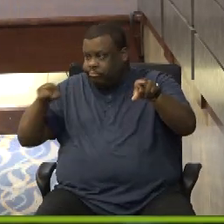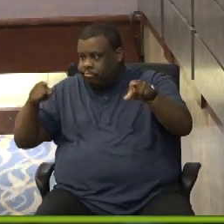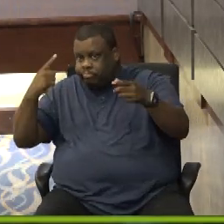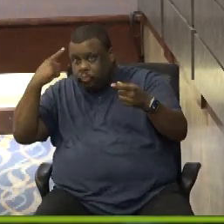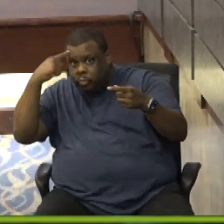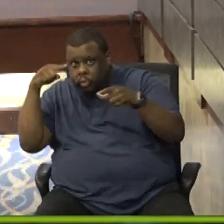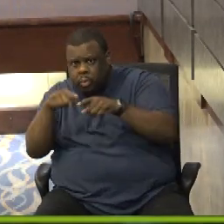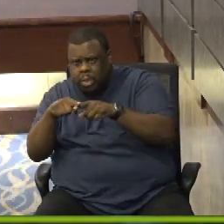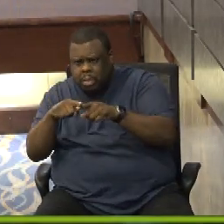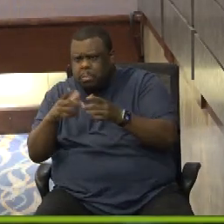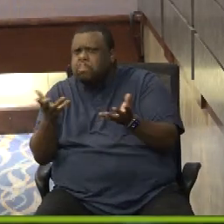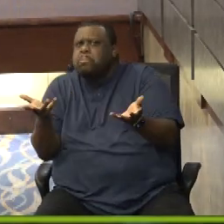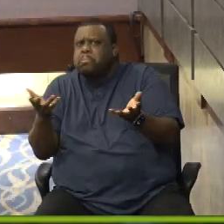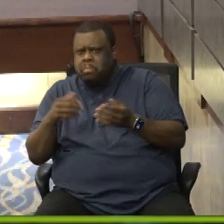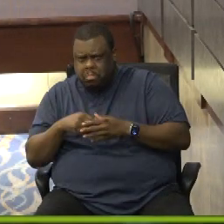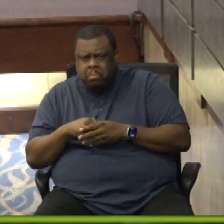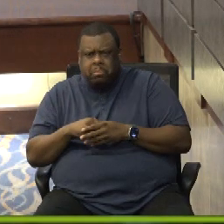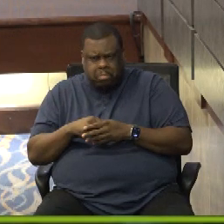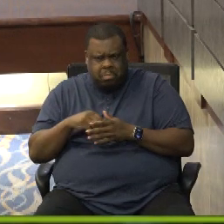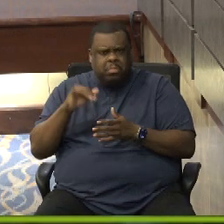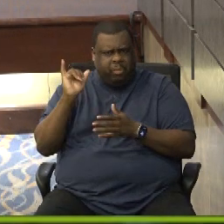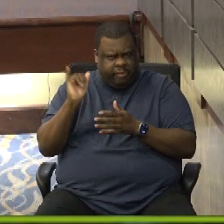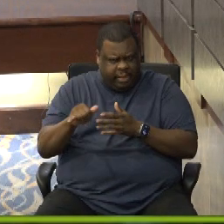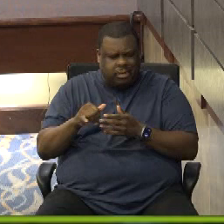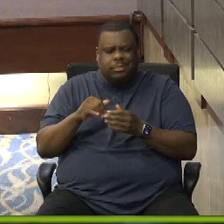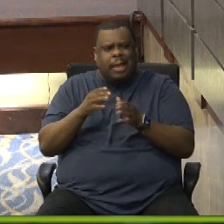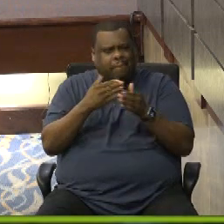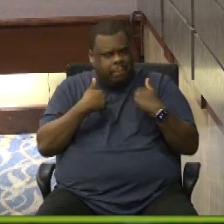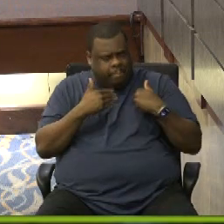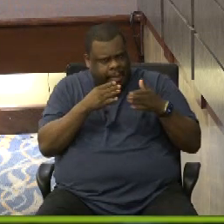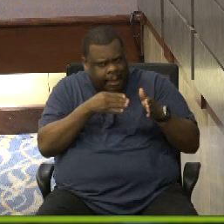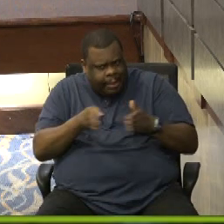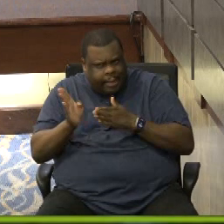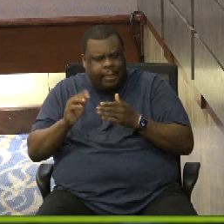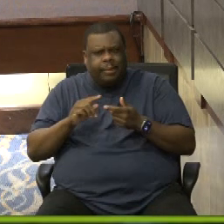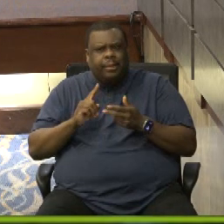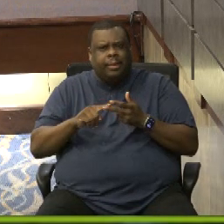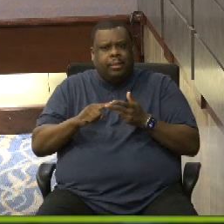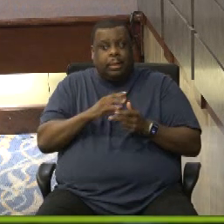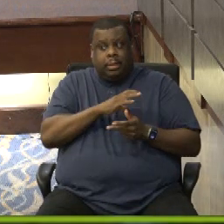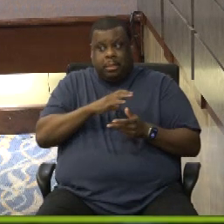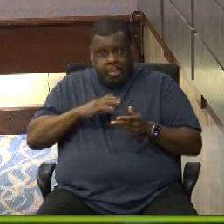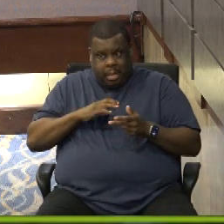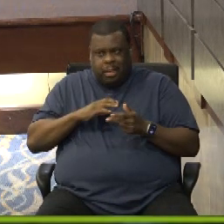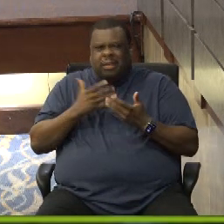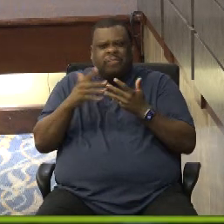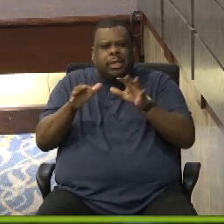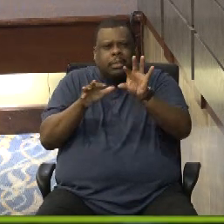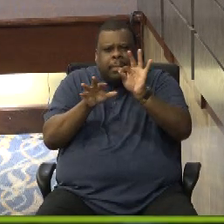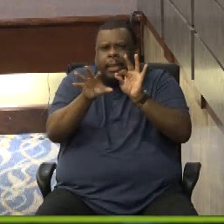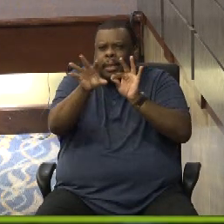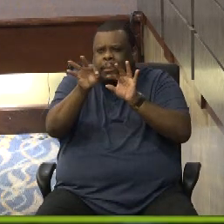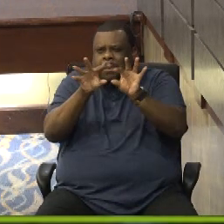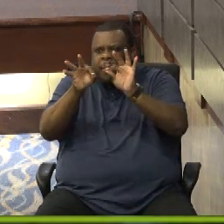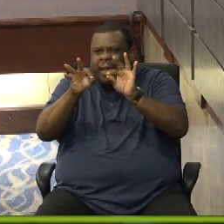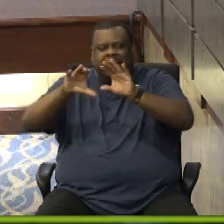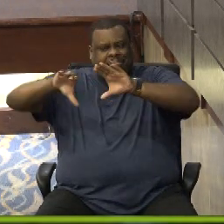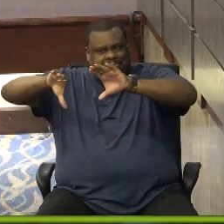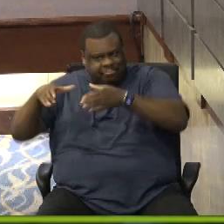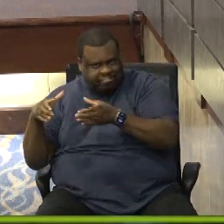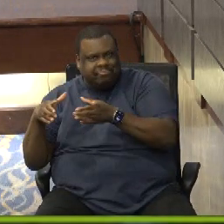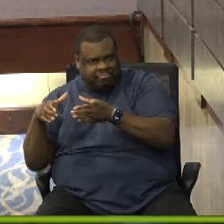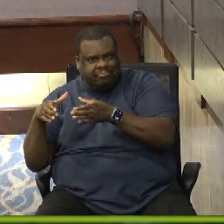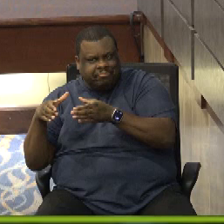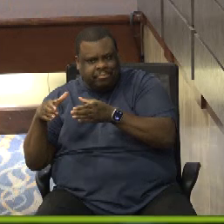with Kimley Horn and Associates to develop this implementation plan. A steering committee has been selected along with a technical advisory team,